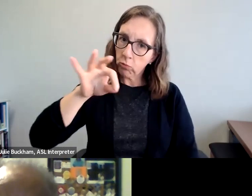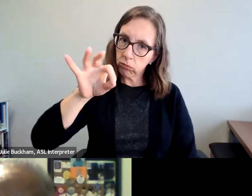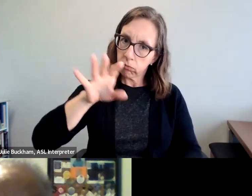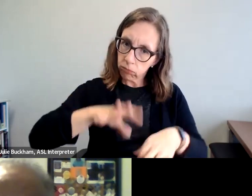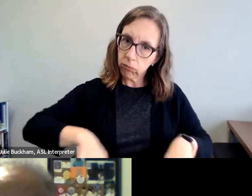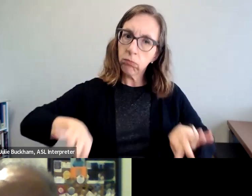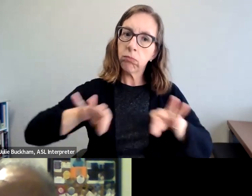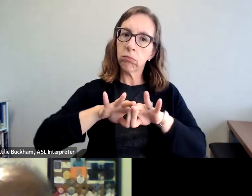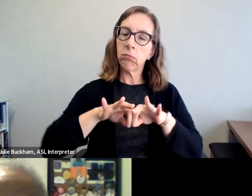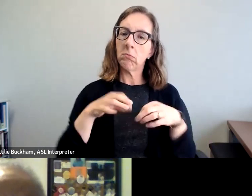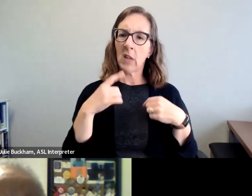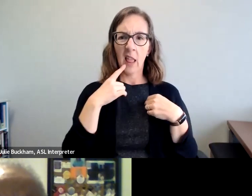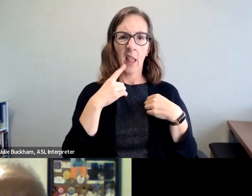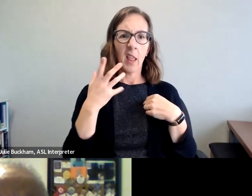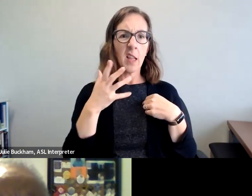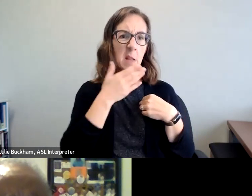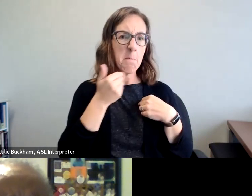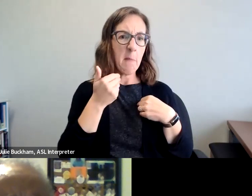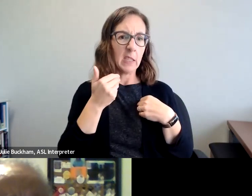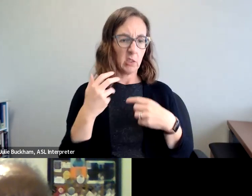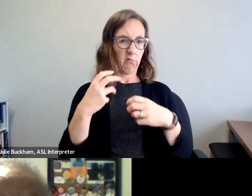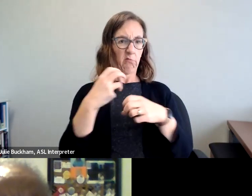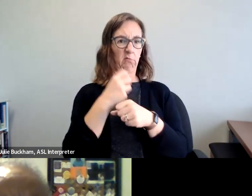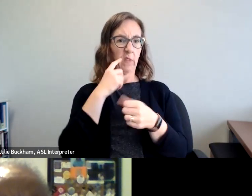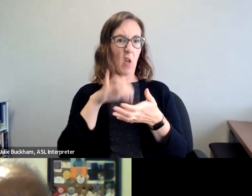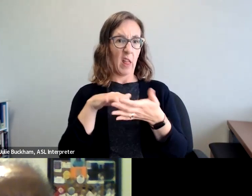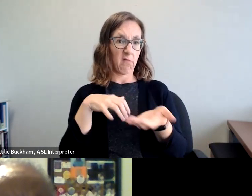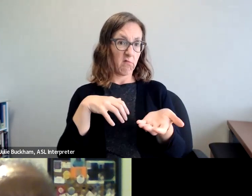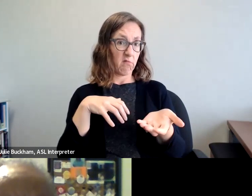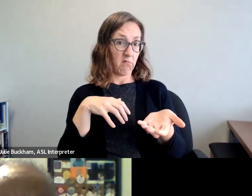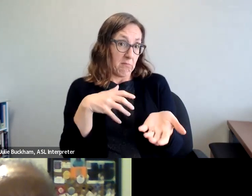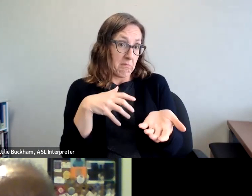I think that's about the best way I can sum it up.